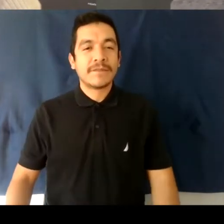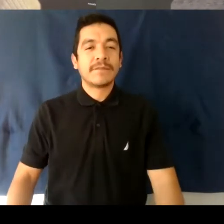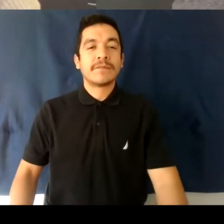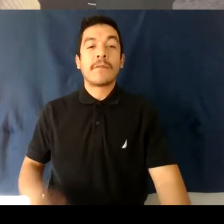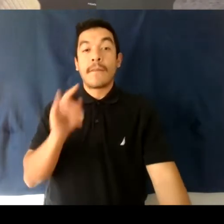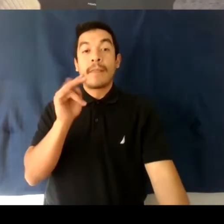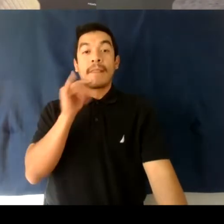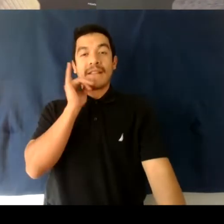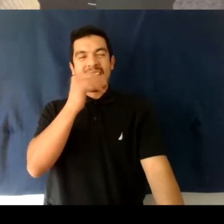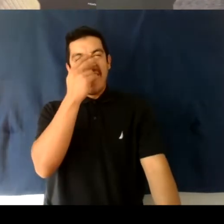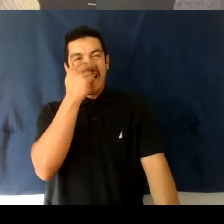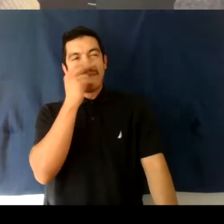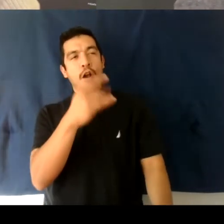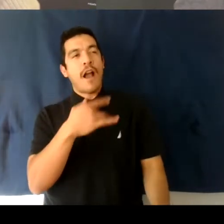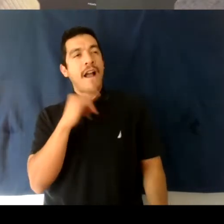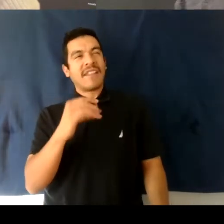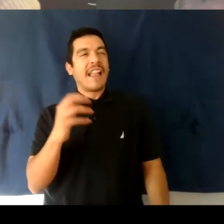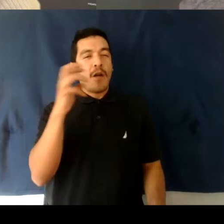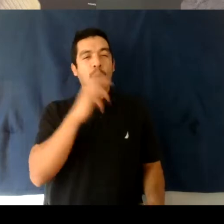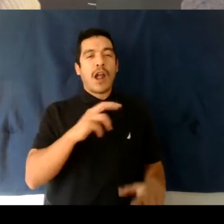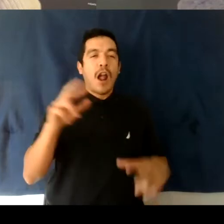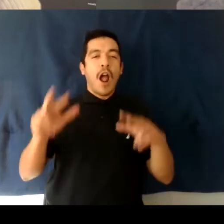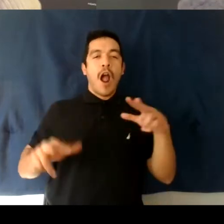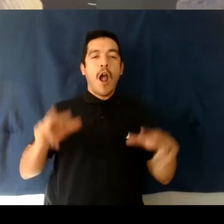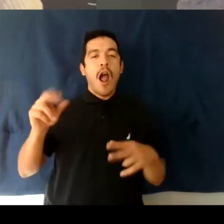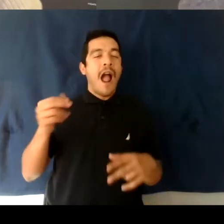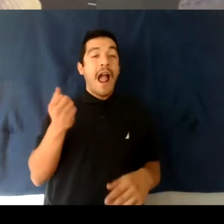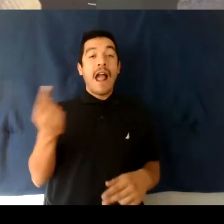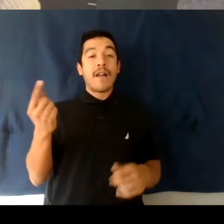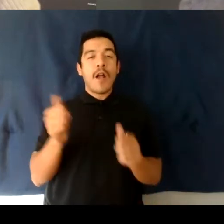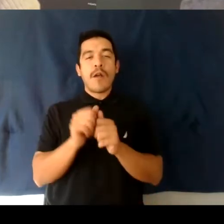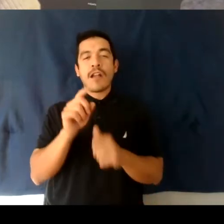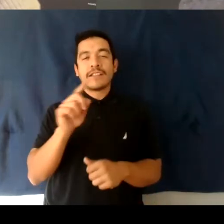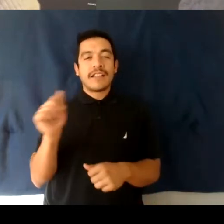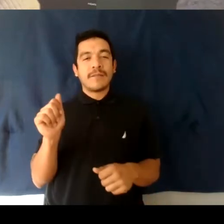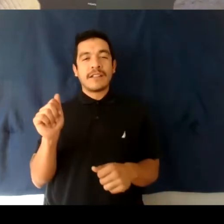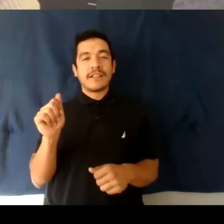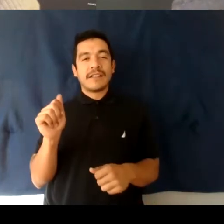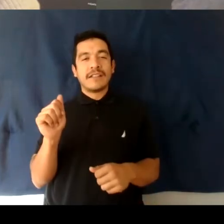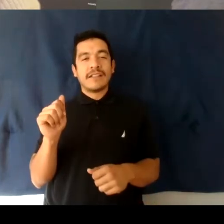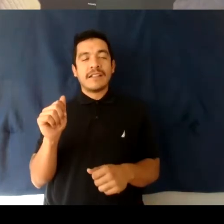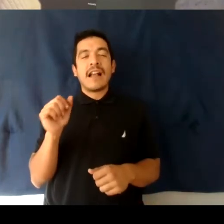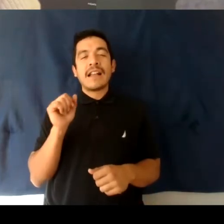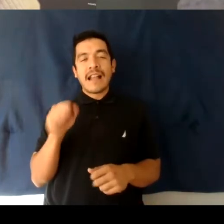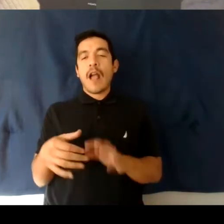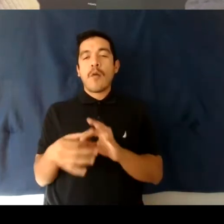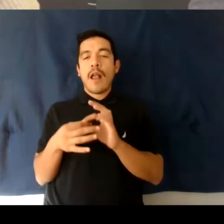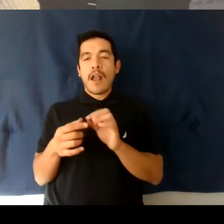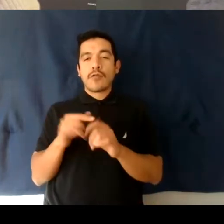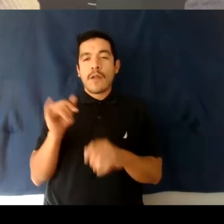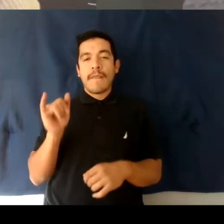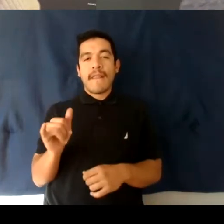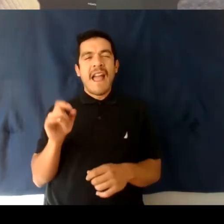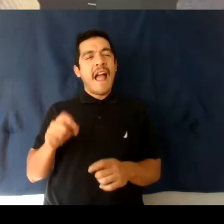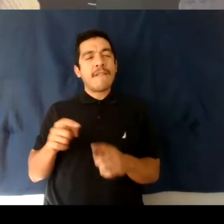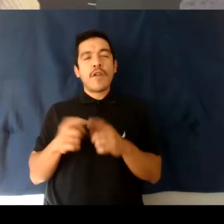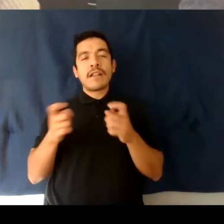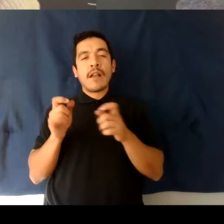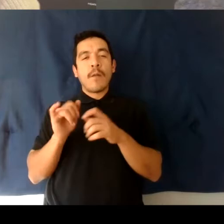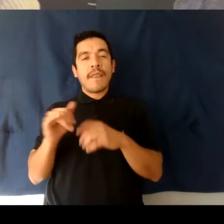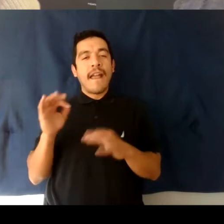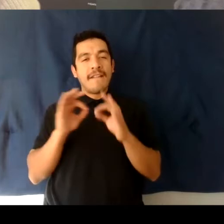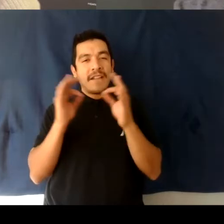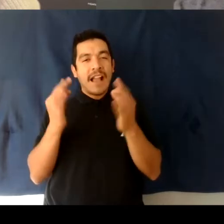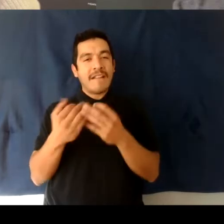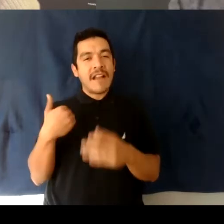funny, or having those weird, awkward, and probably anyone with a disability, listening can relate to this, or having to deal with that family member during